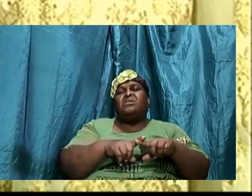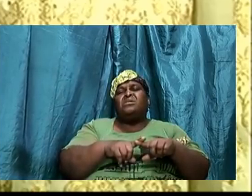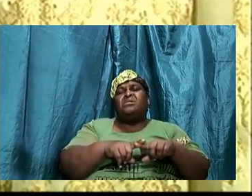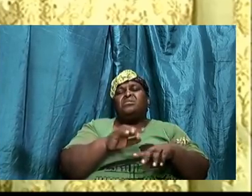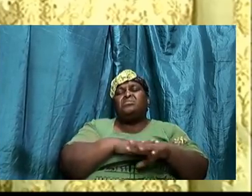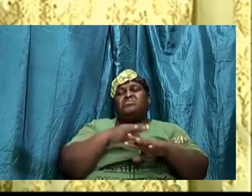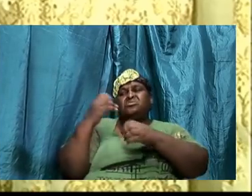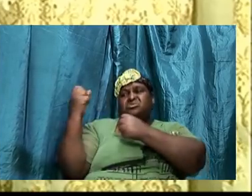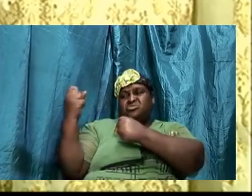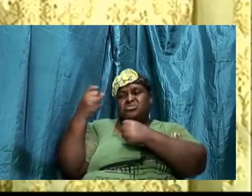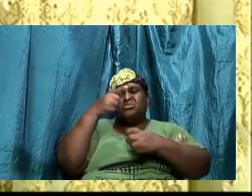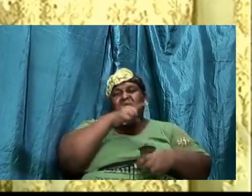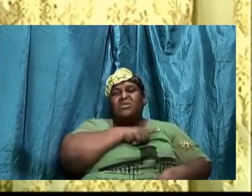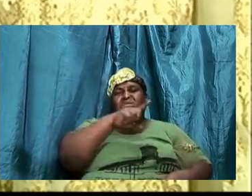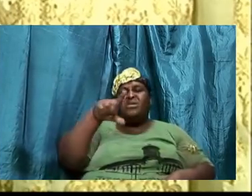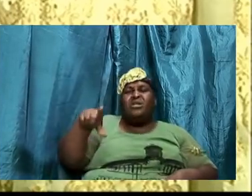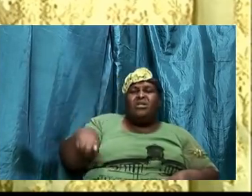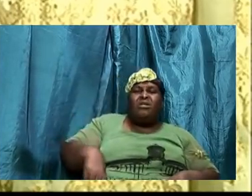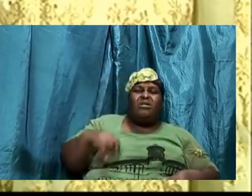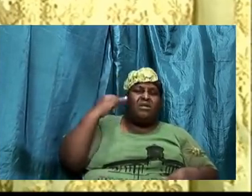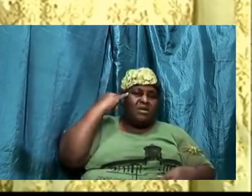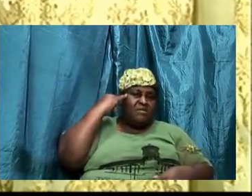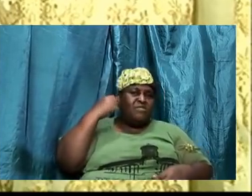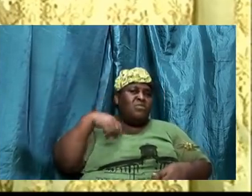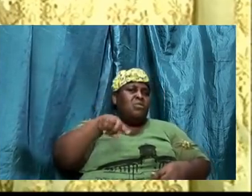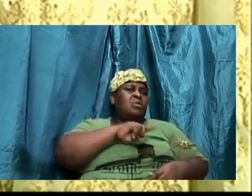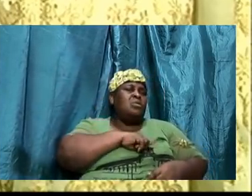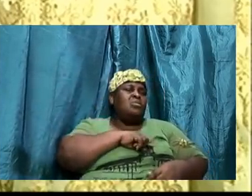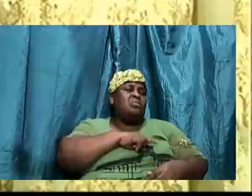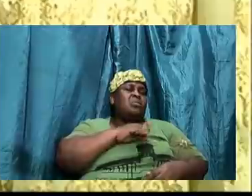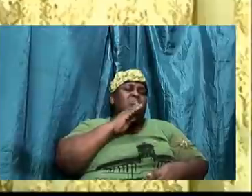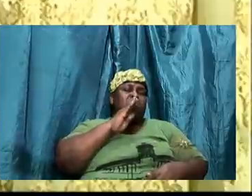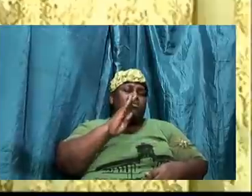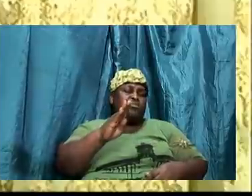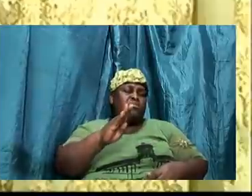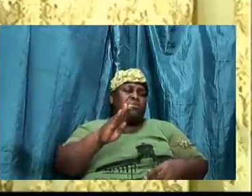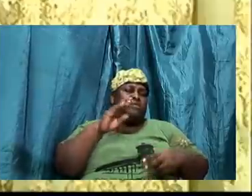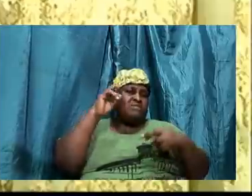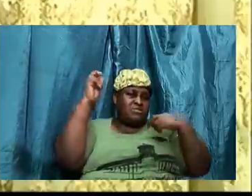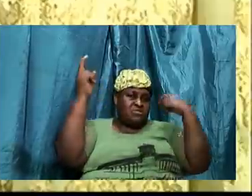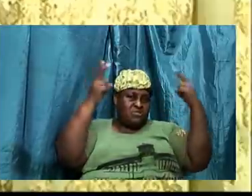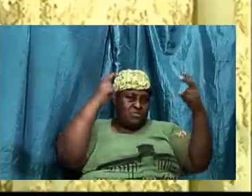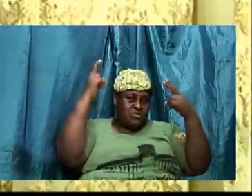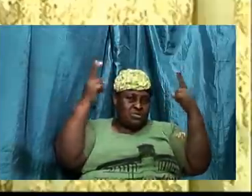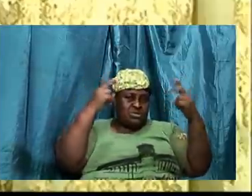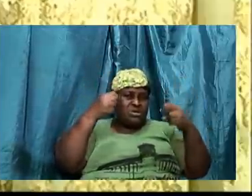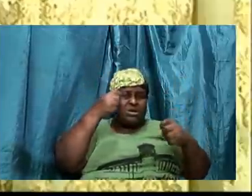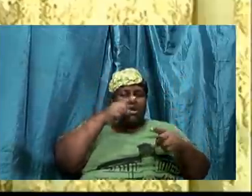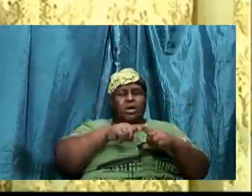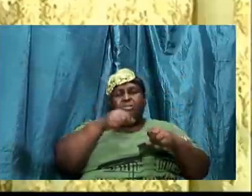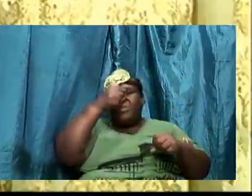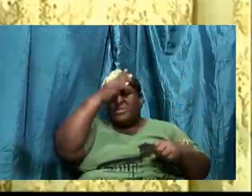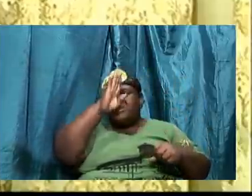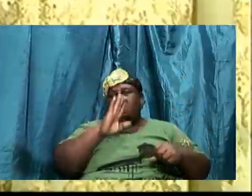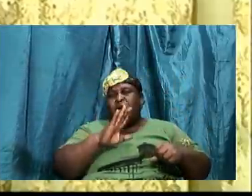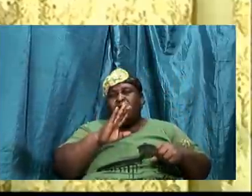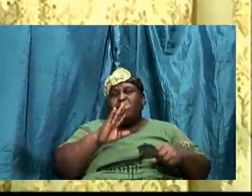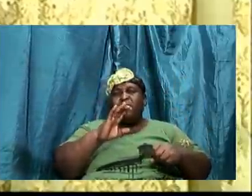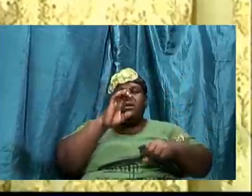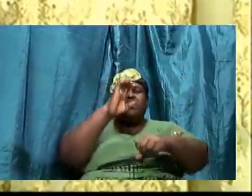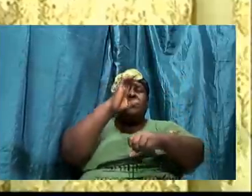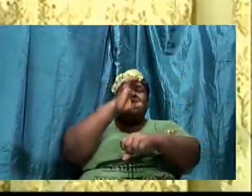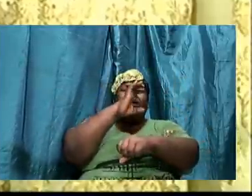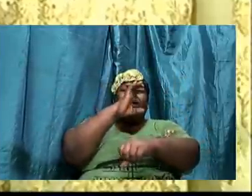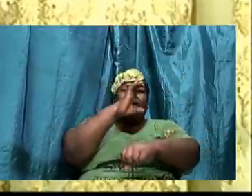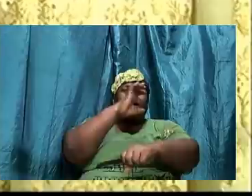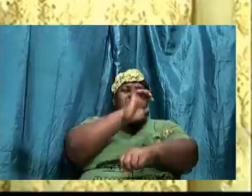of the Lord if we are going to overcome. But God has equipped you. He has empowered you to live a life that is